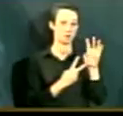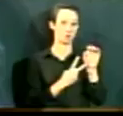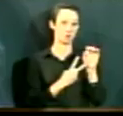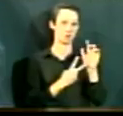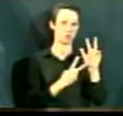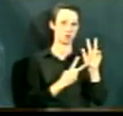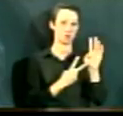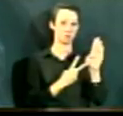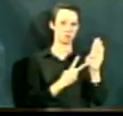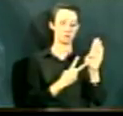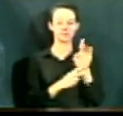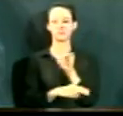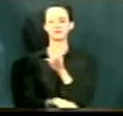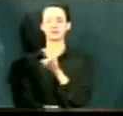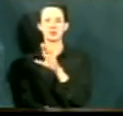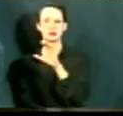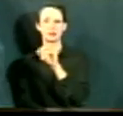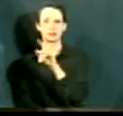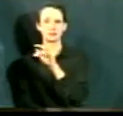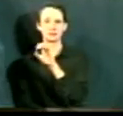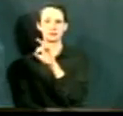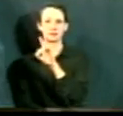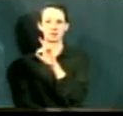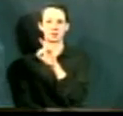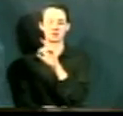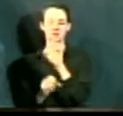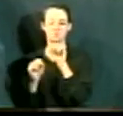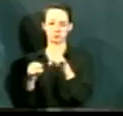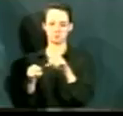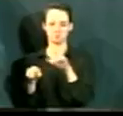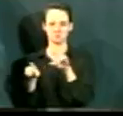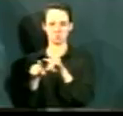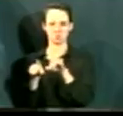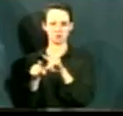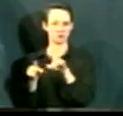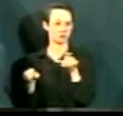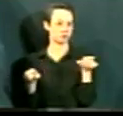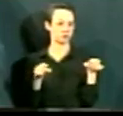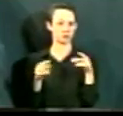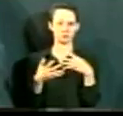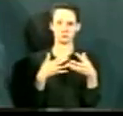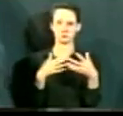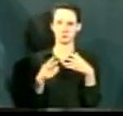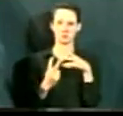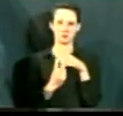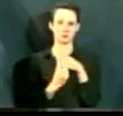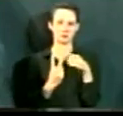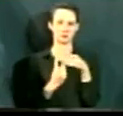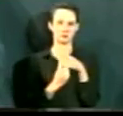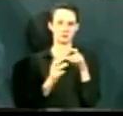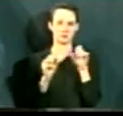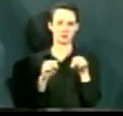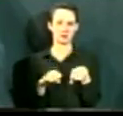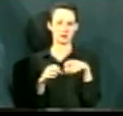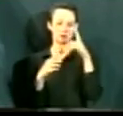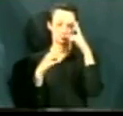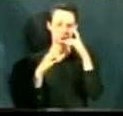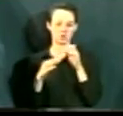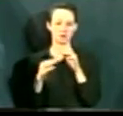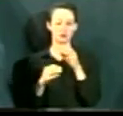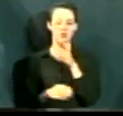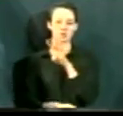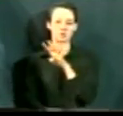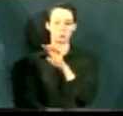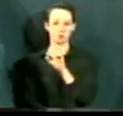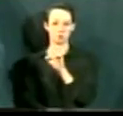The classified folks can also choose currently classified or certified can do a 403B or the 401k, and that